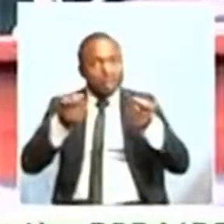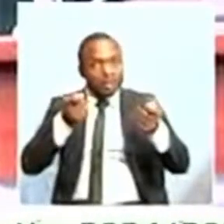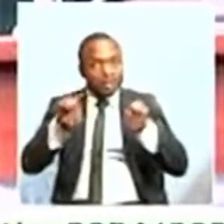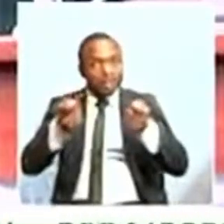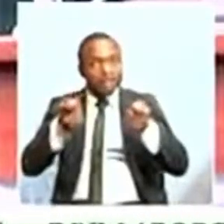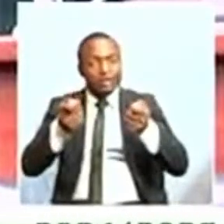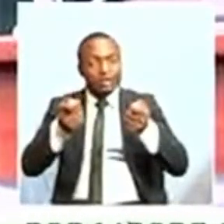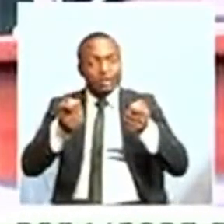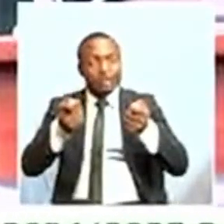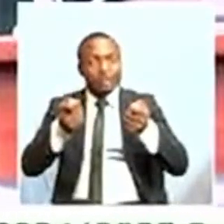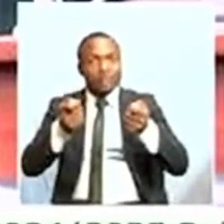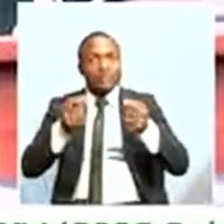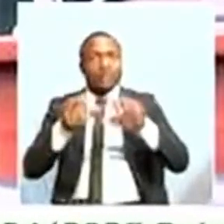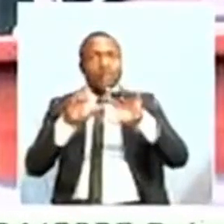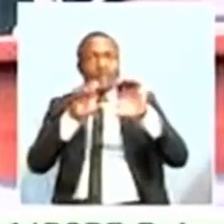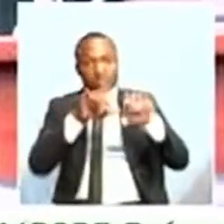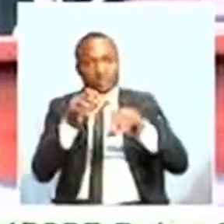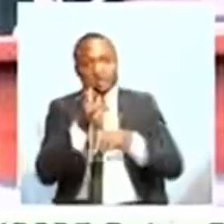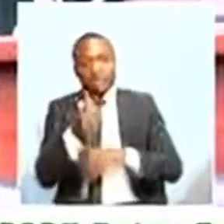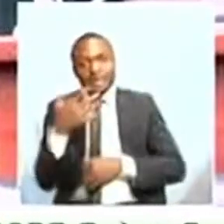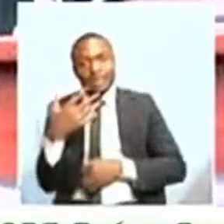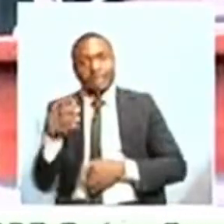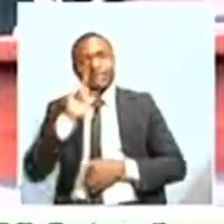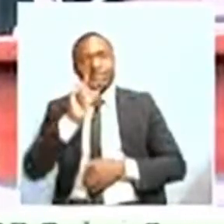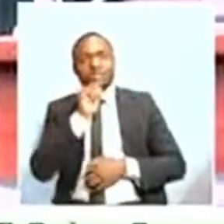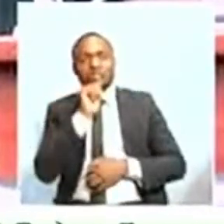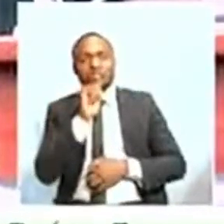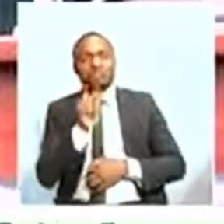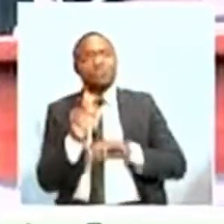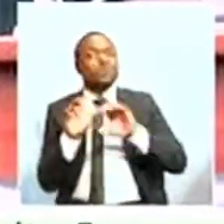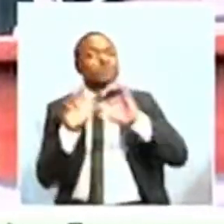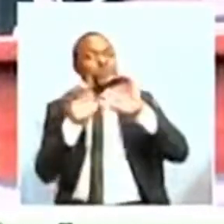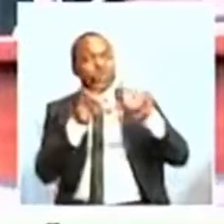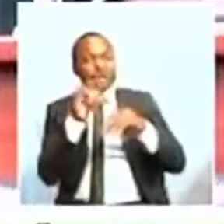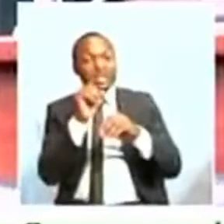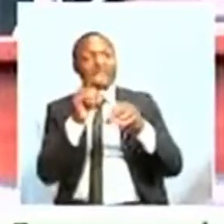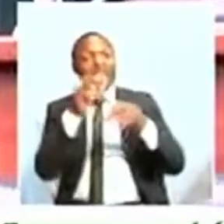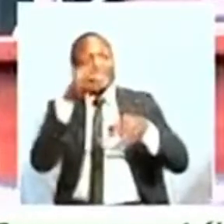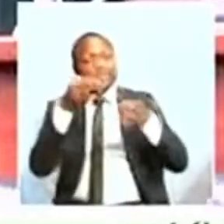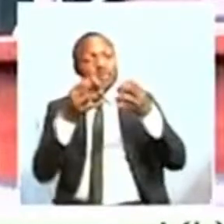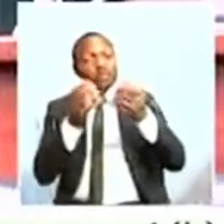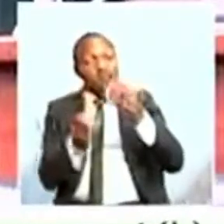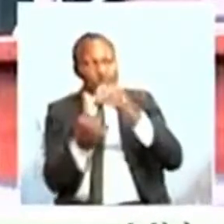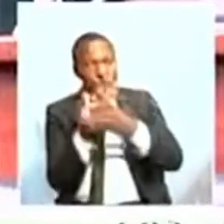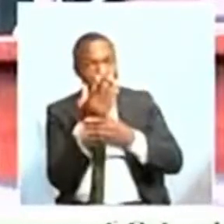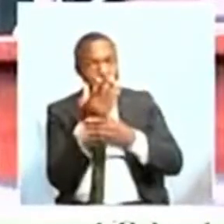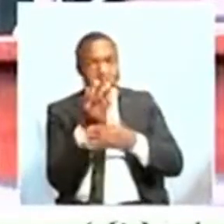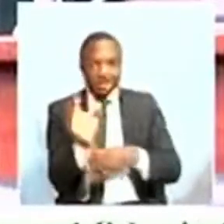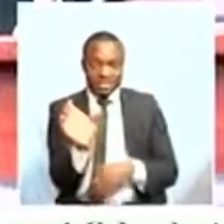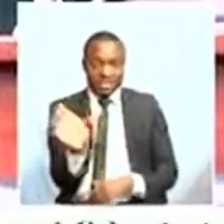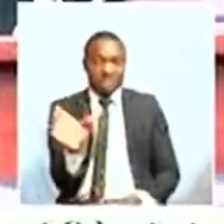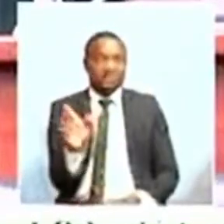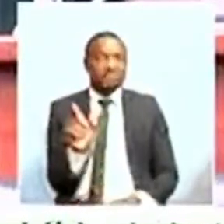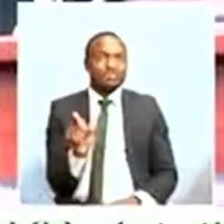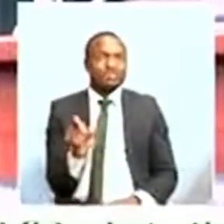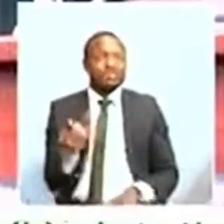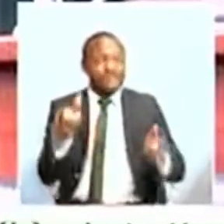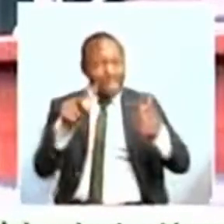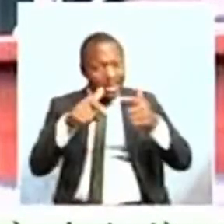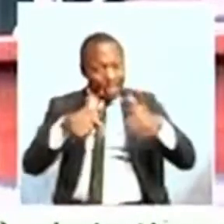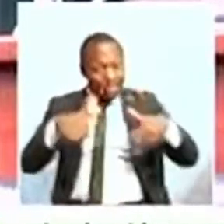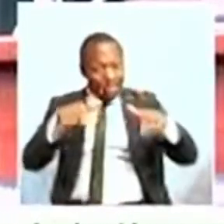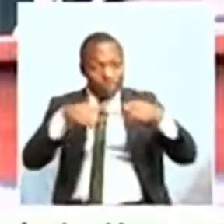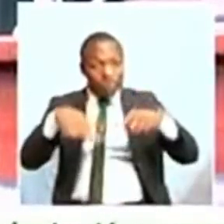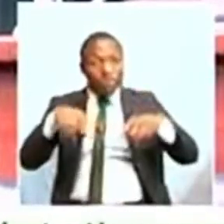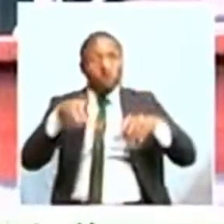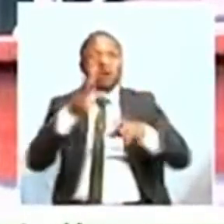do luxurious things. We shouldn't do that if we are going to grow this industry. Local